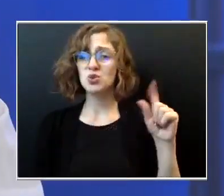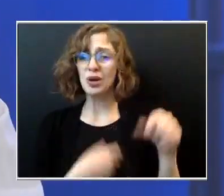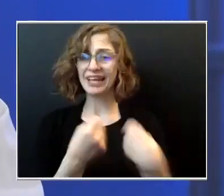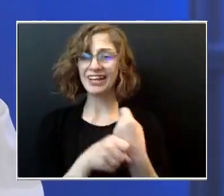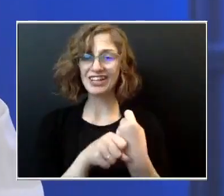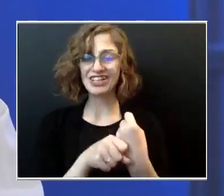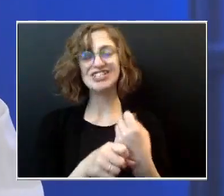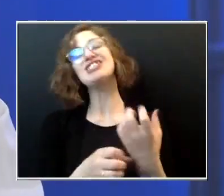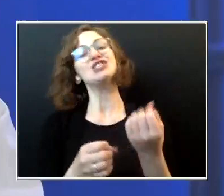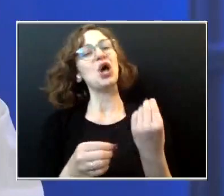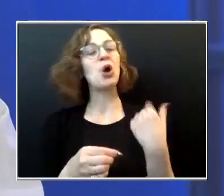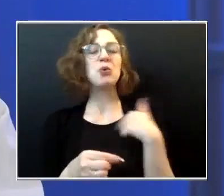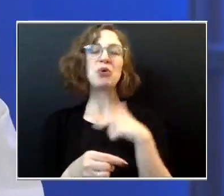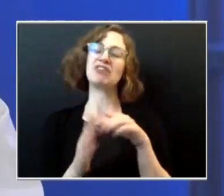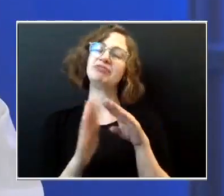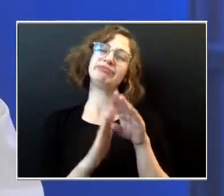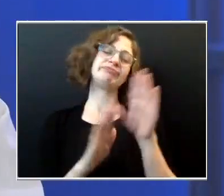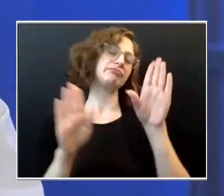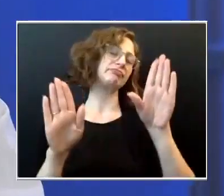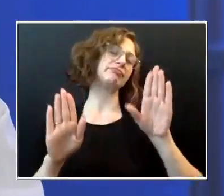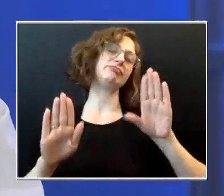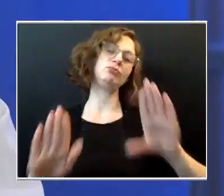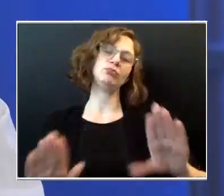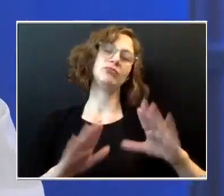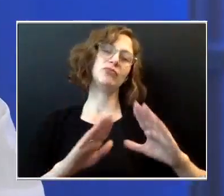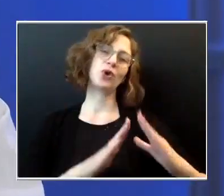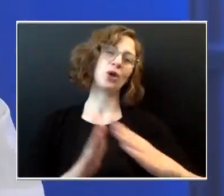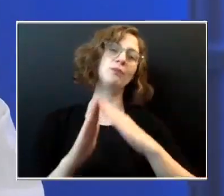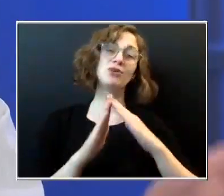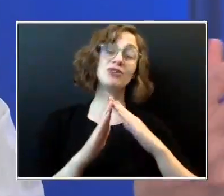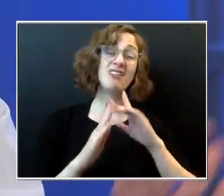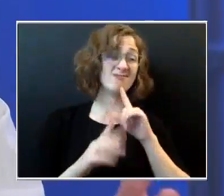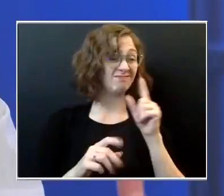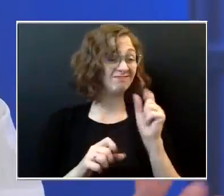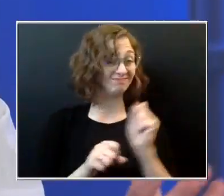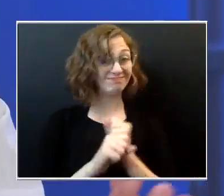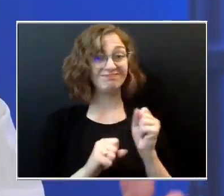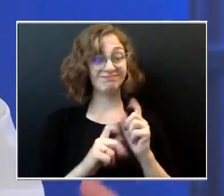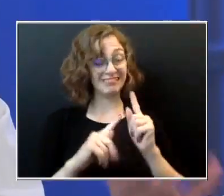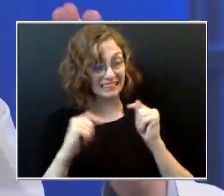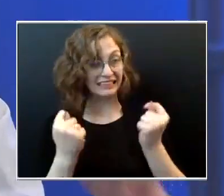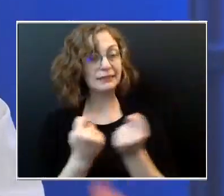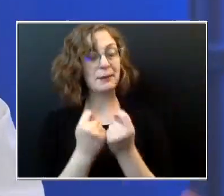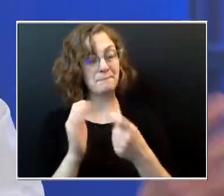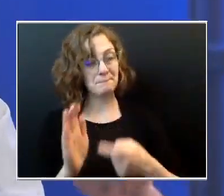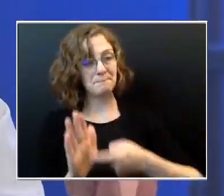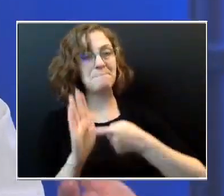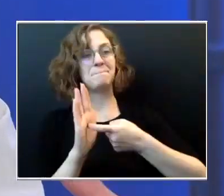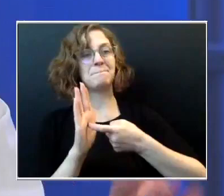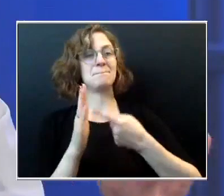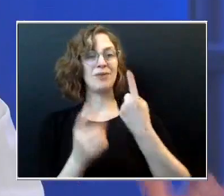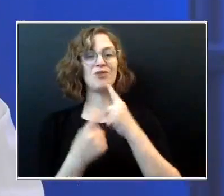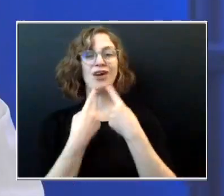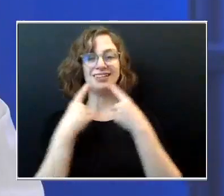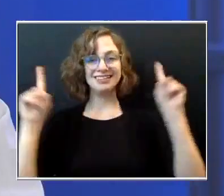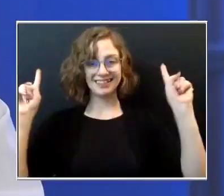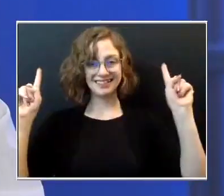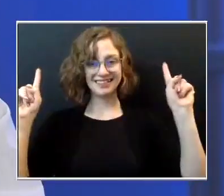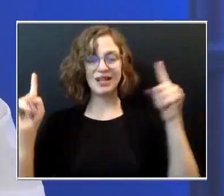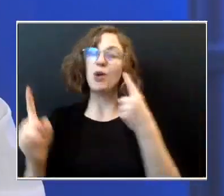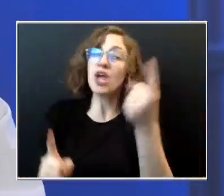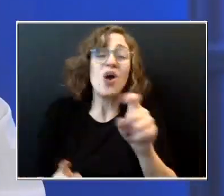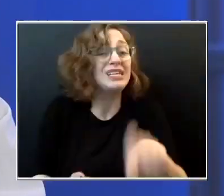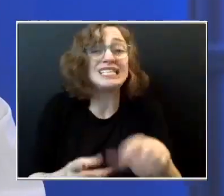great community, and it is a community effort and a team effort, and we need we need people. We always need more. We need people